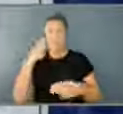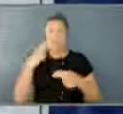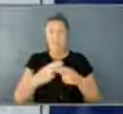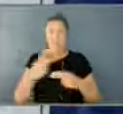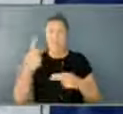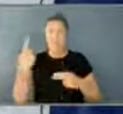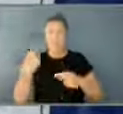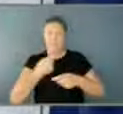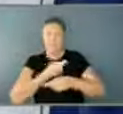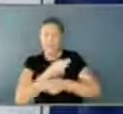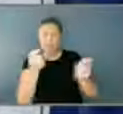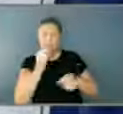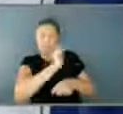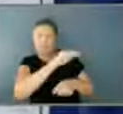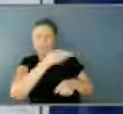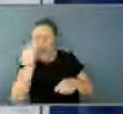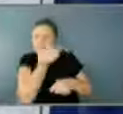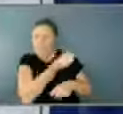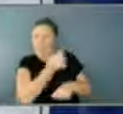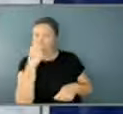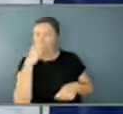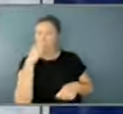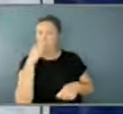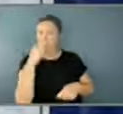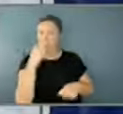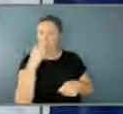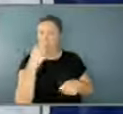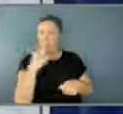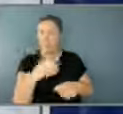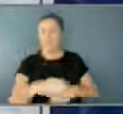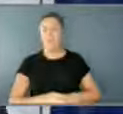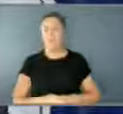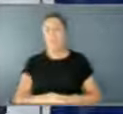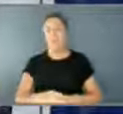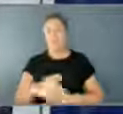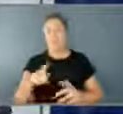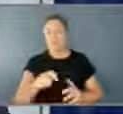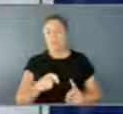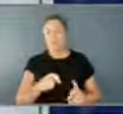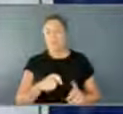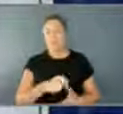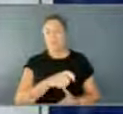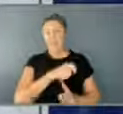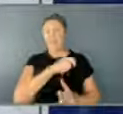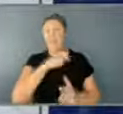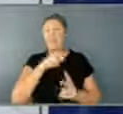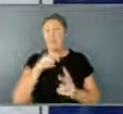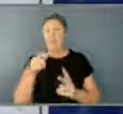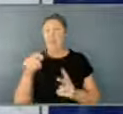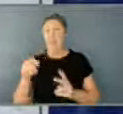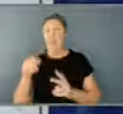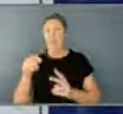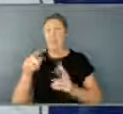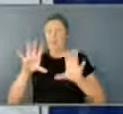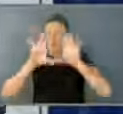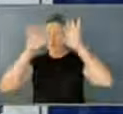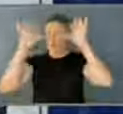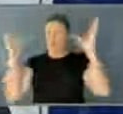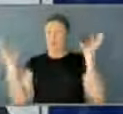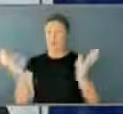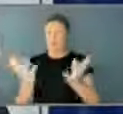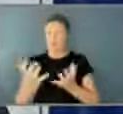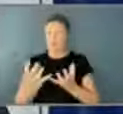They're still looking to provide advice in the middle of the month globally. So what they're doing, and it is understandable, they're